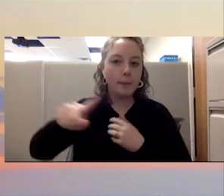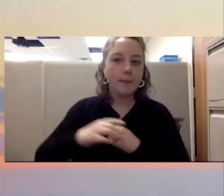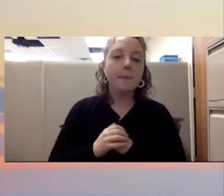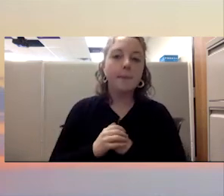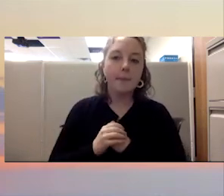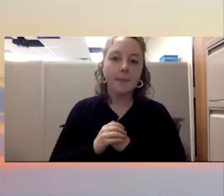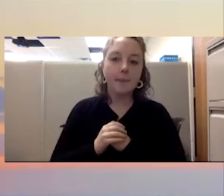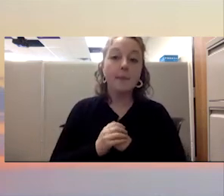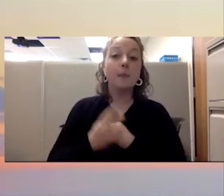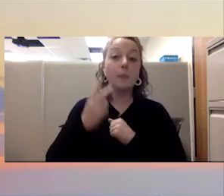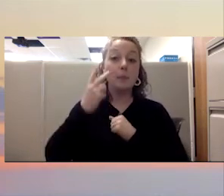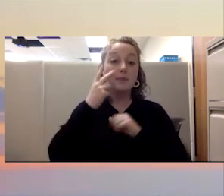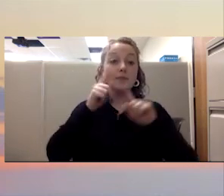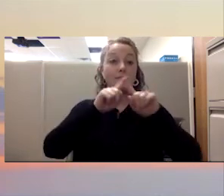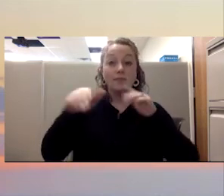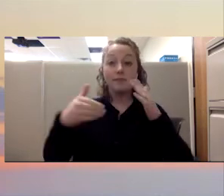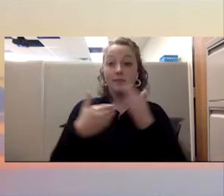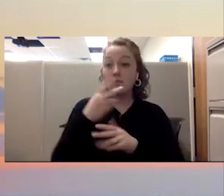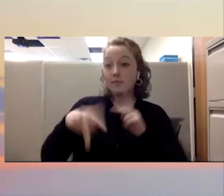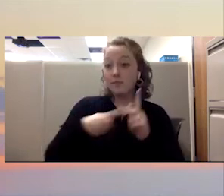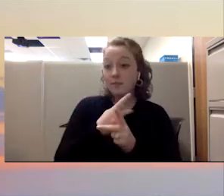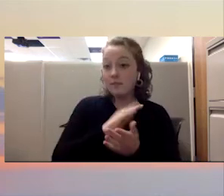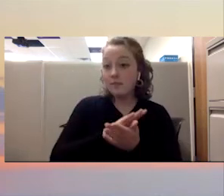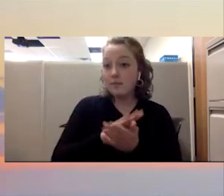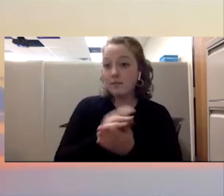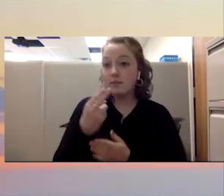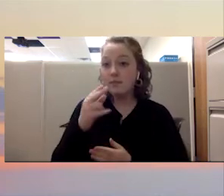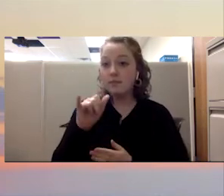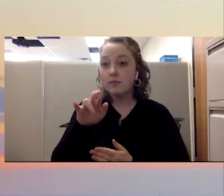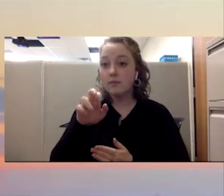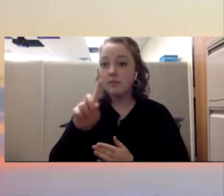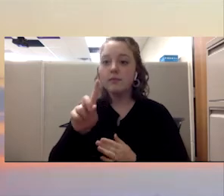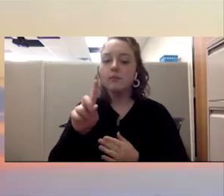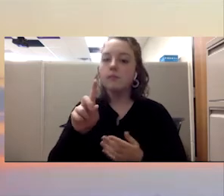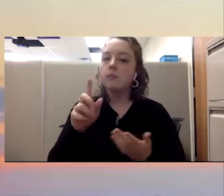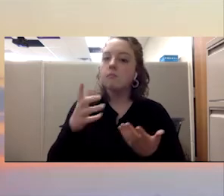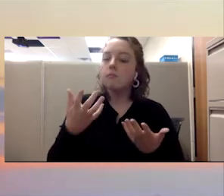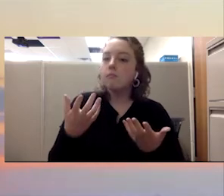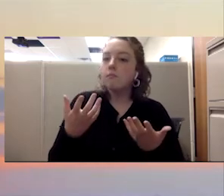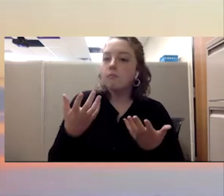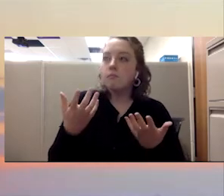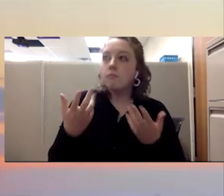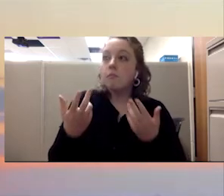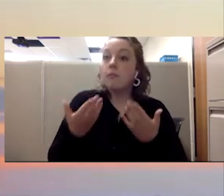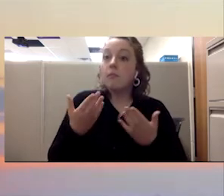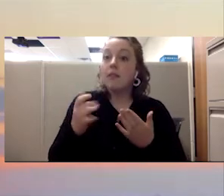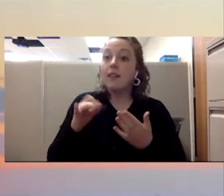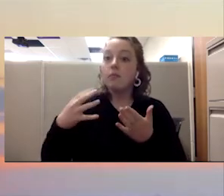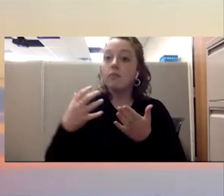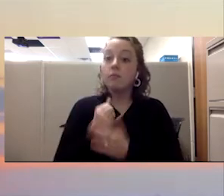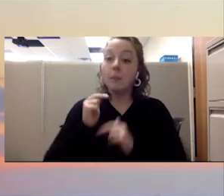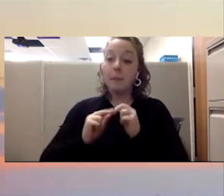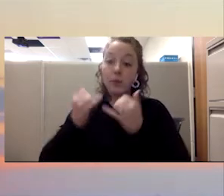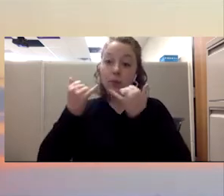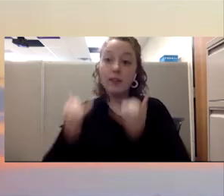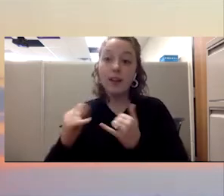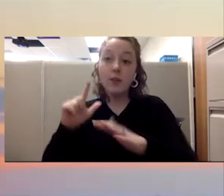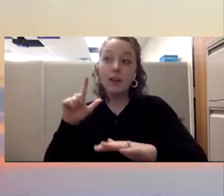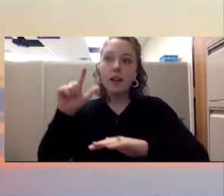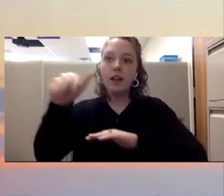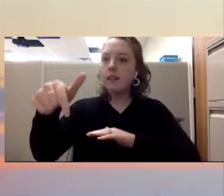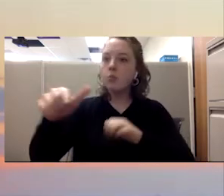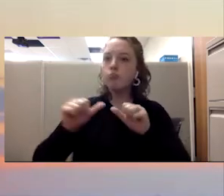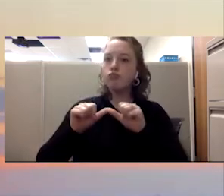and high flex, and some of the space may not need to grow as much as you may think, because it